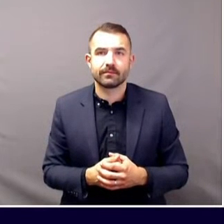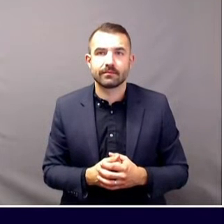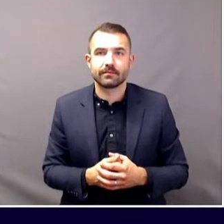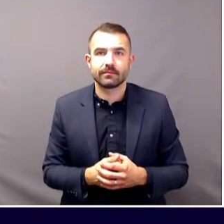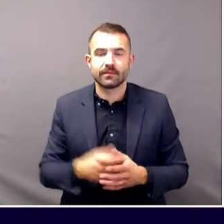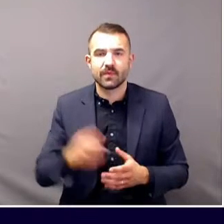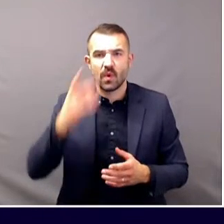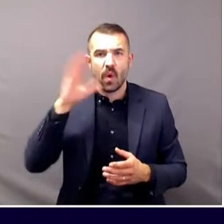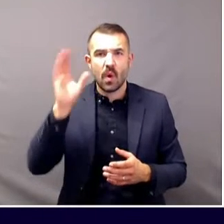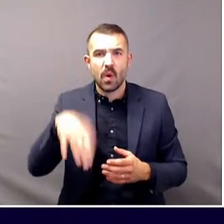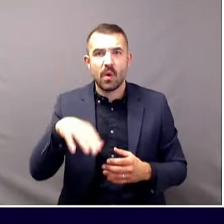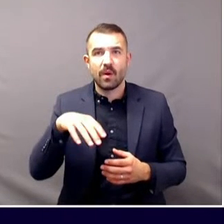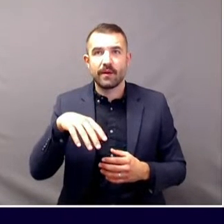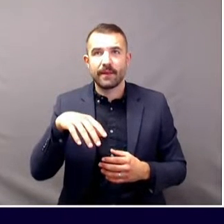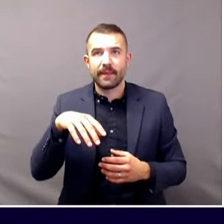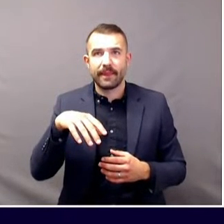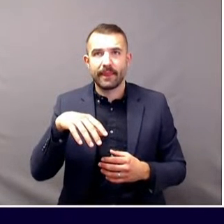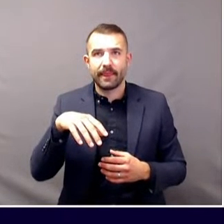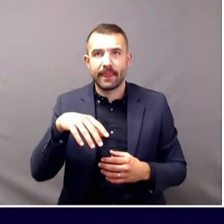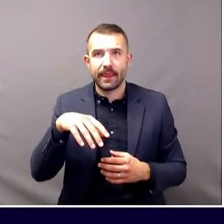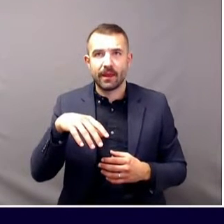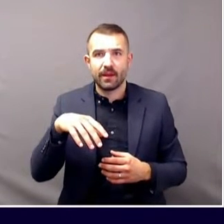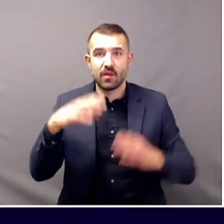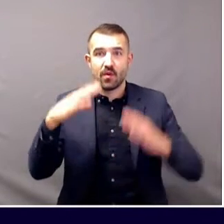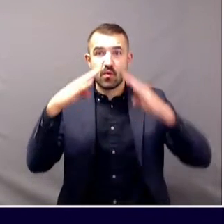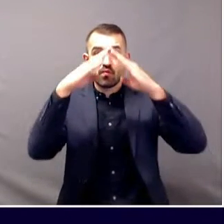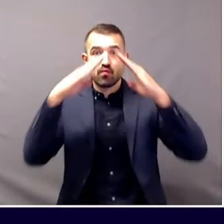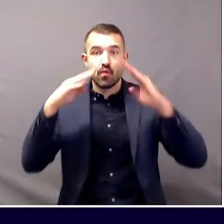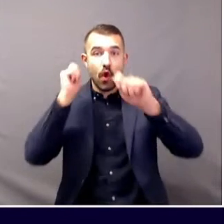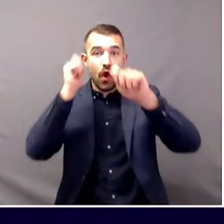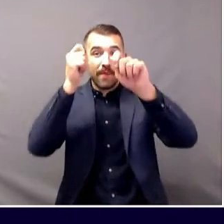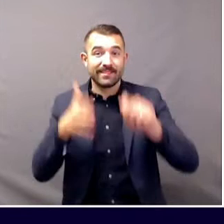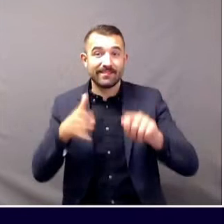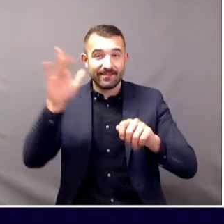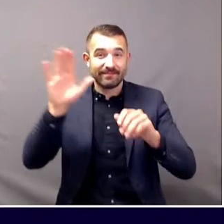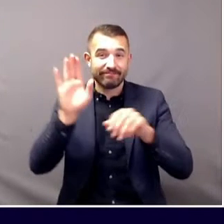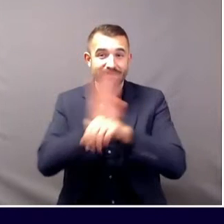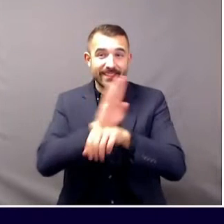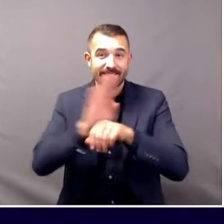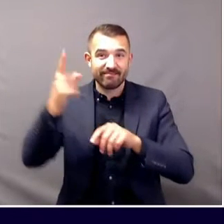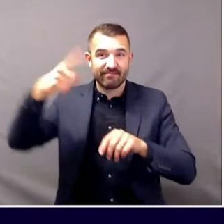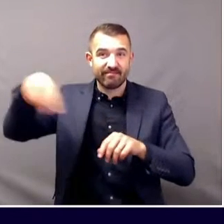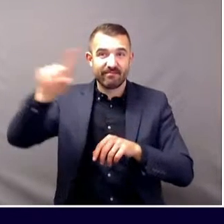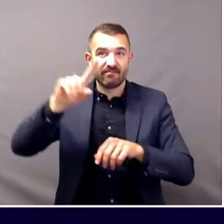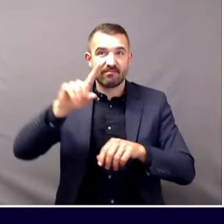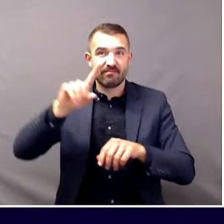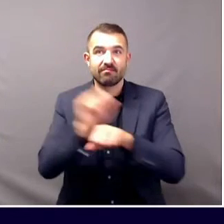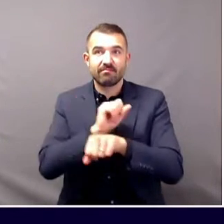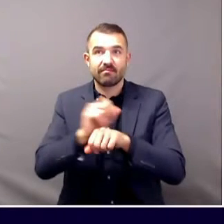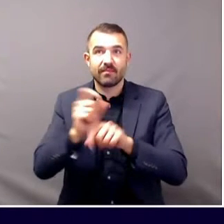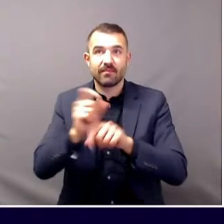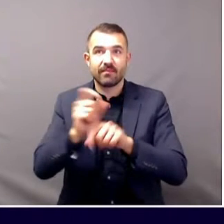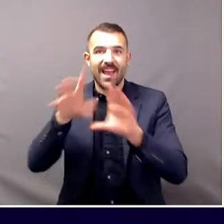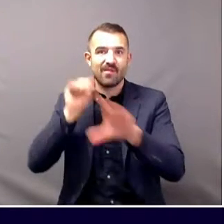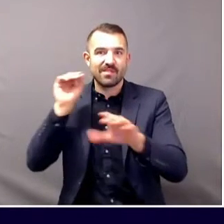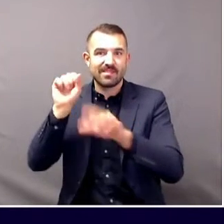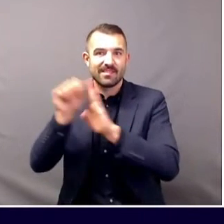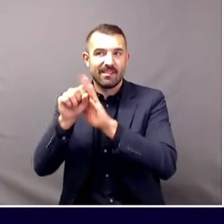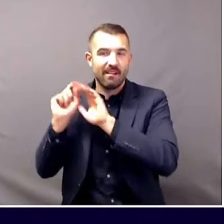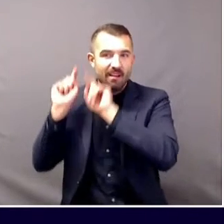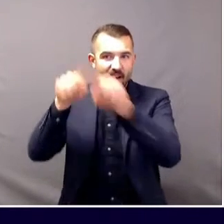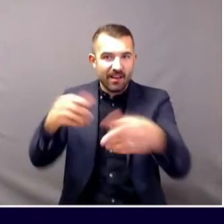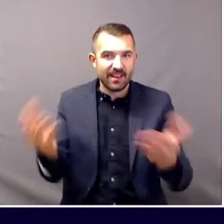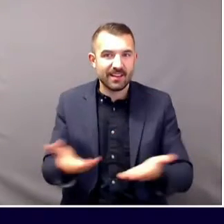east, and also an update on Kids Piece? Sure. We can get you the number of pending and open outbreaks. It's It's